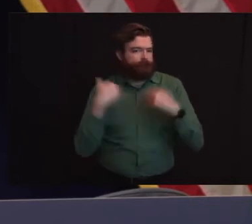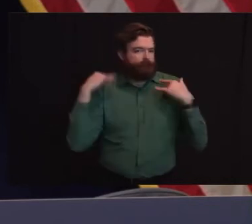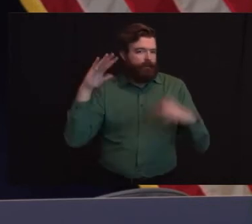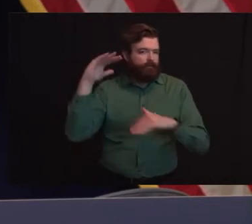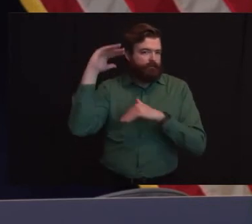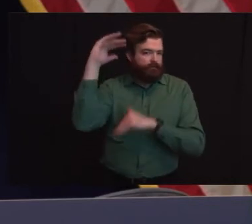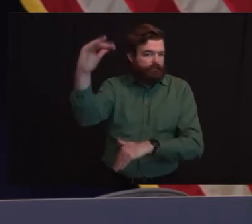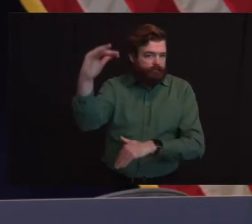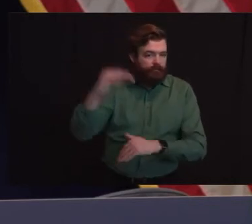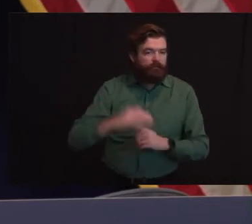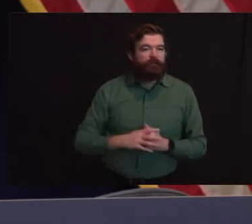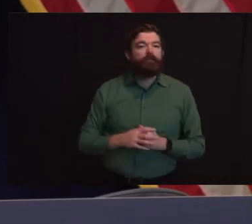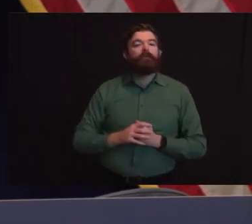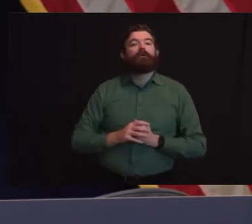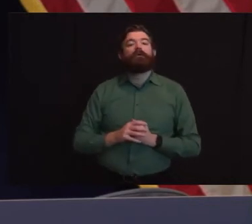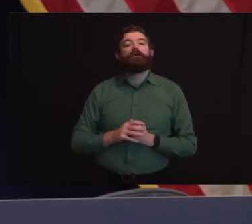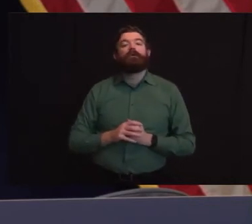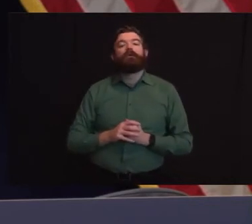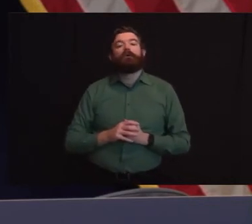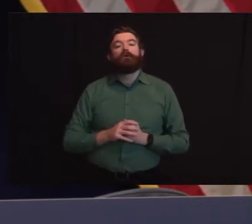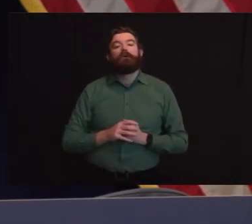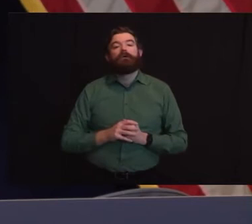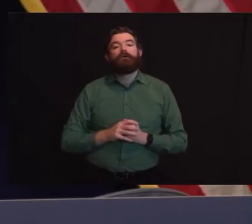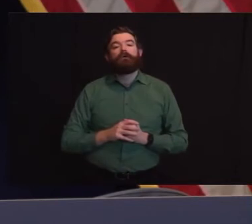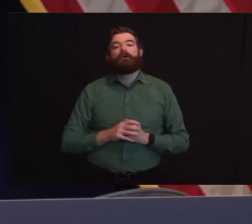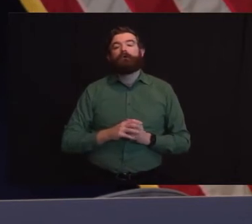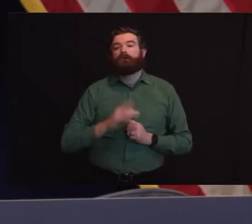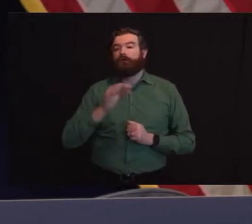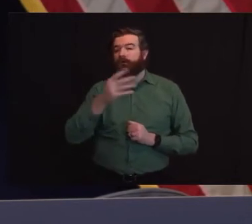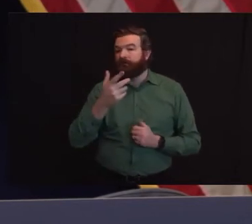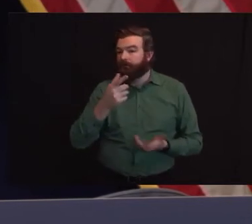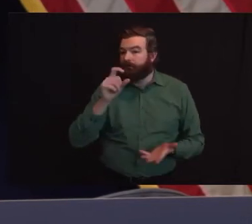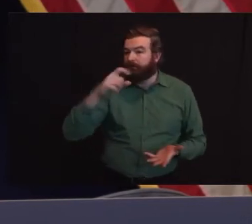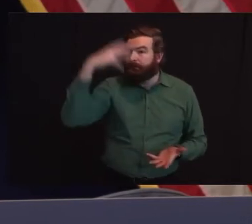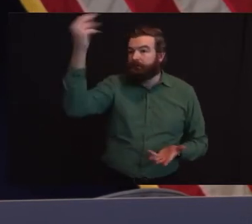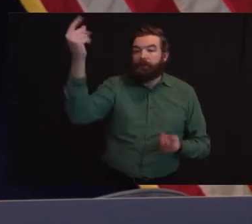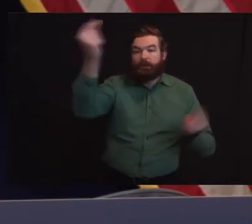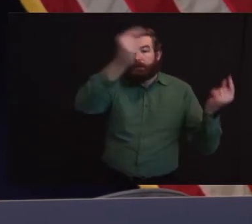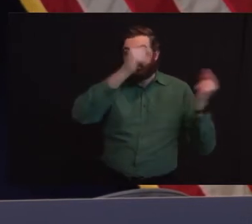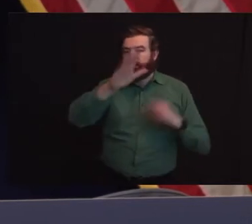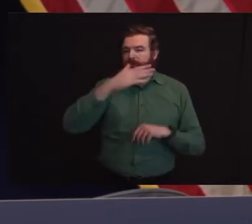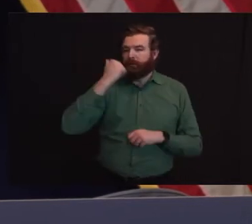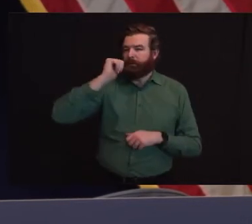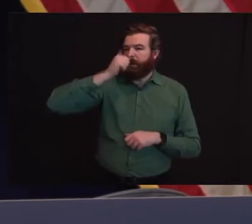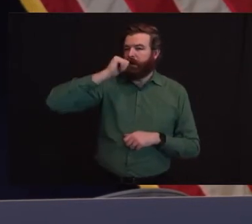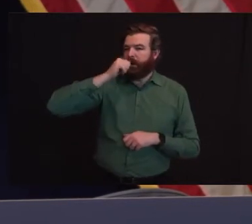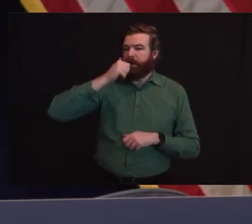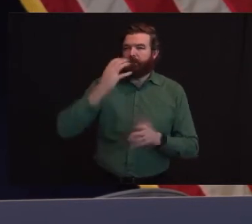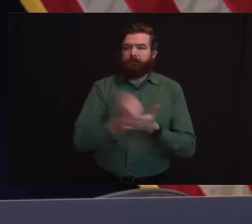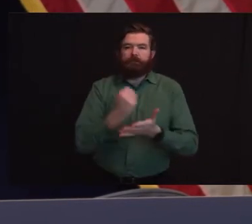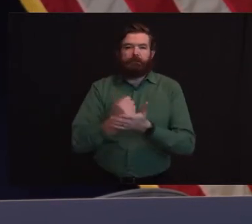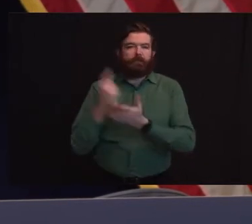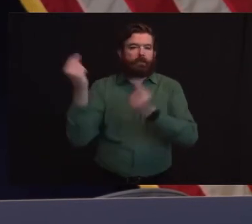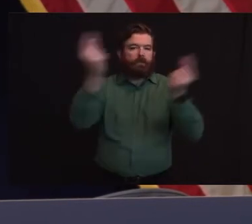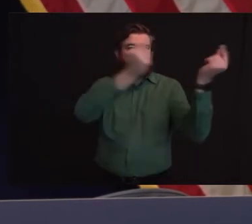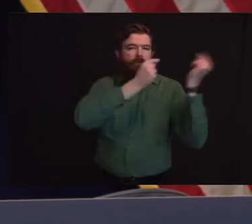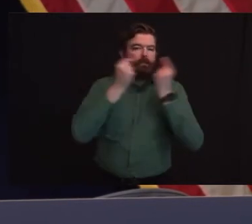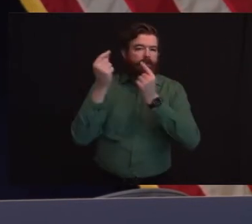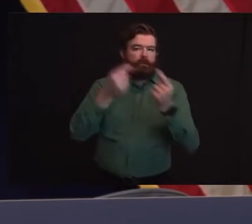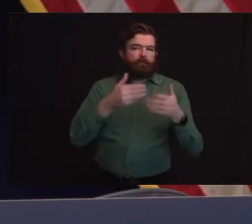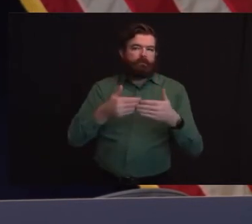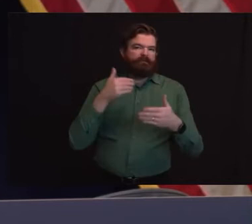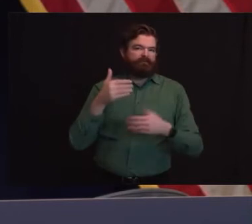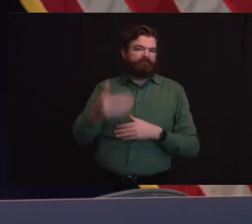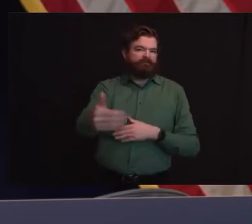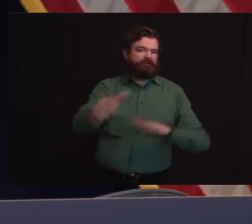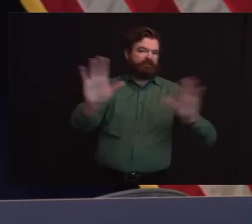get that all done tomorrow would be a recommendation. And just lastly, just because we were there this morning up